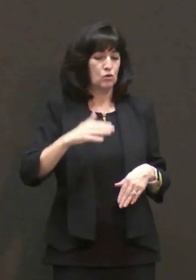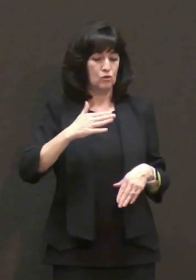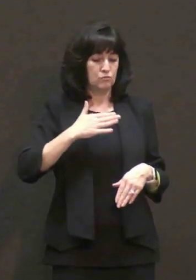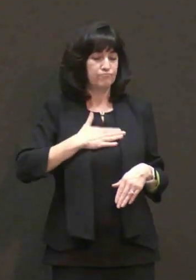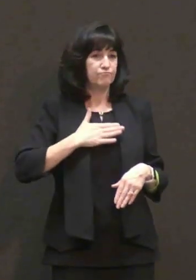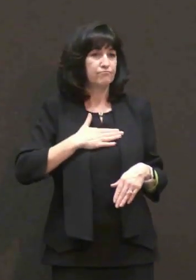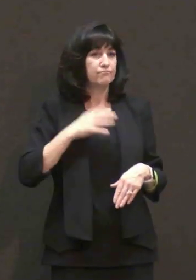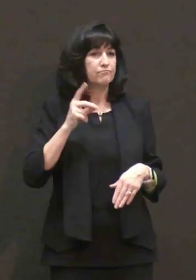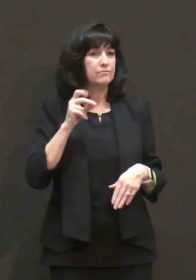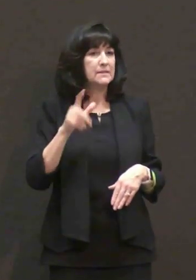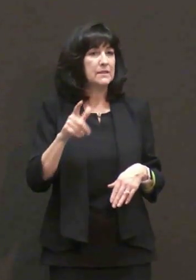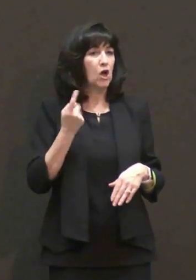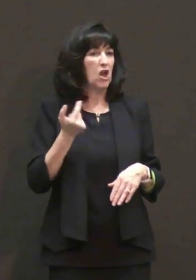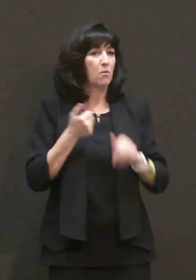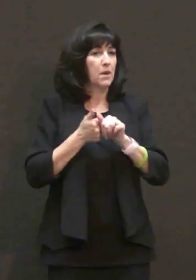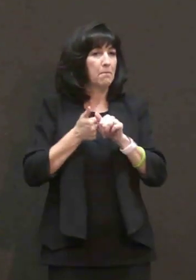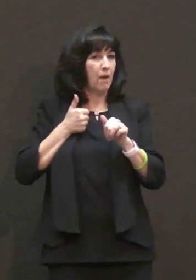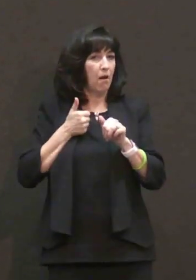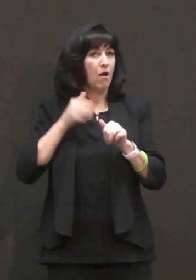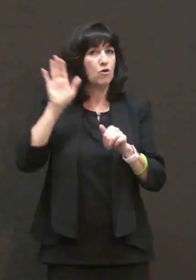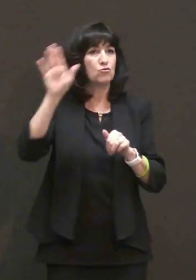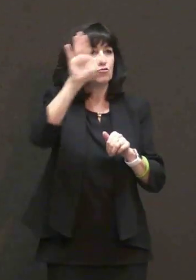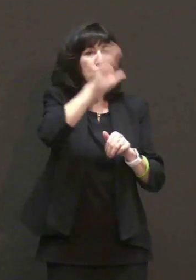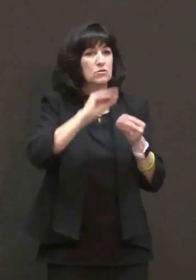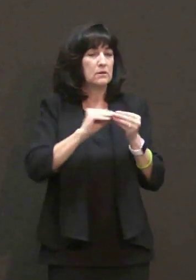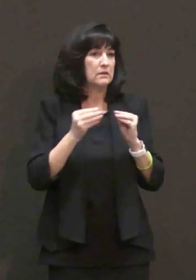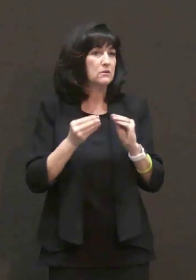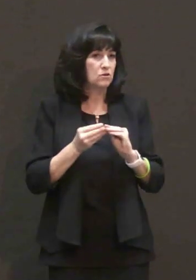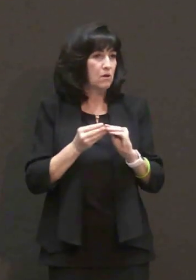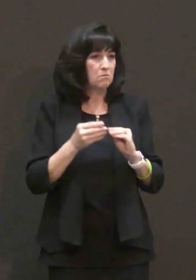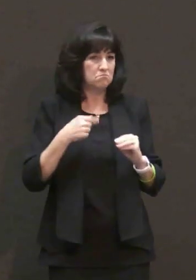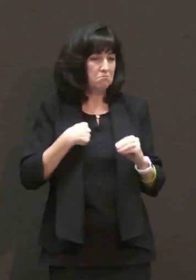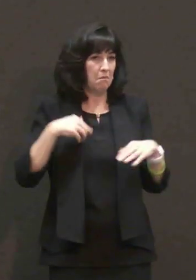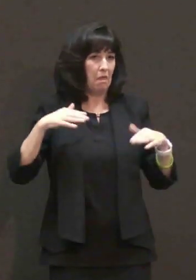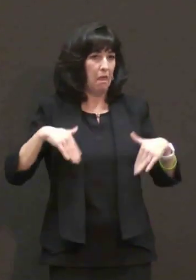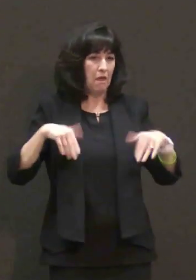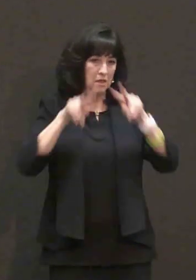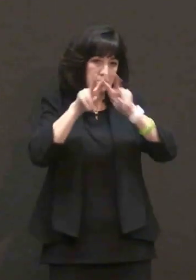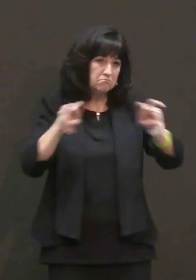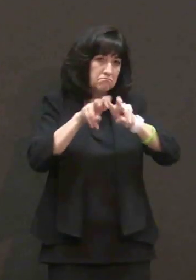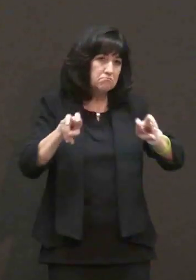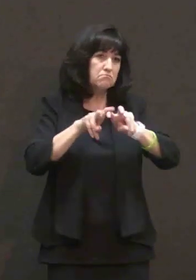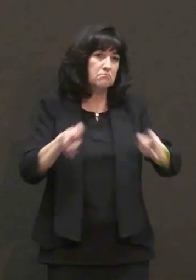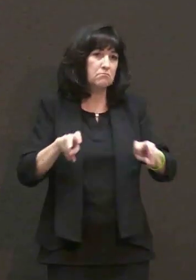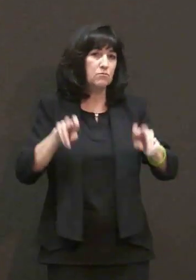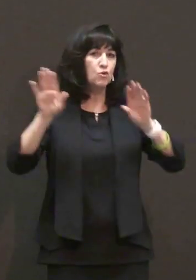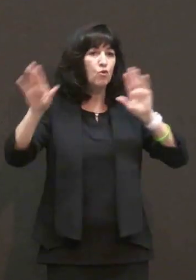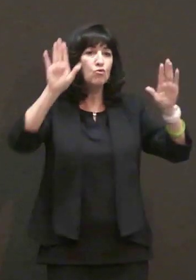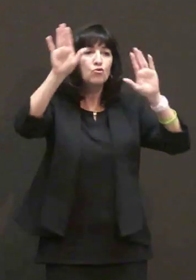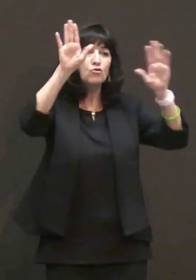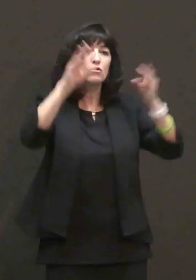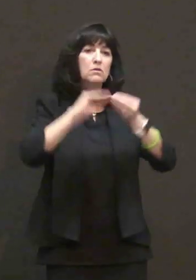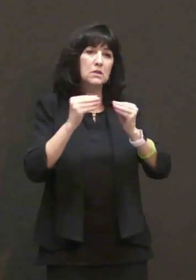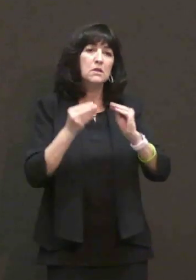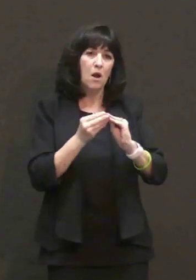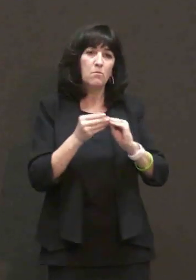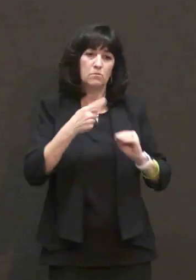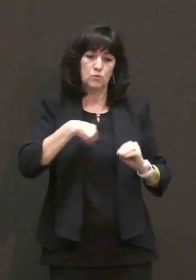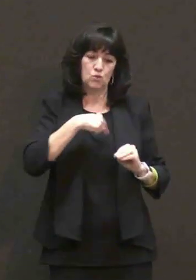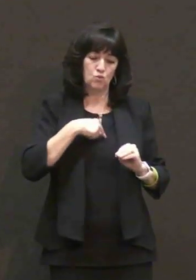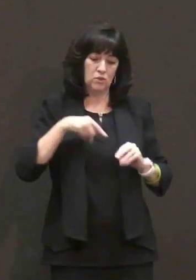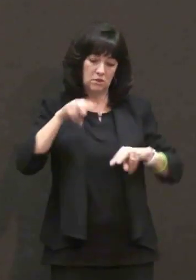them. We have not looked at those numbers in depth as we feel like we have some good trends that we need to monitor here